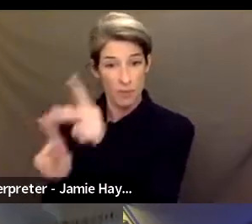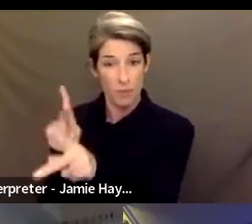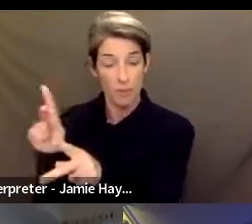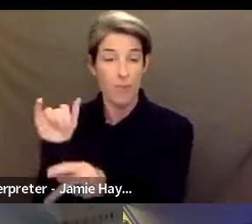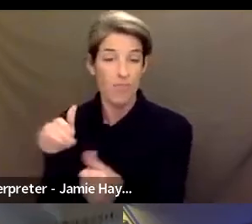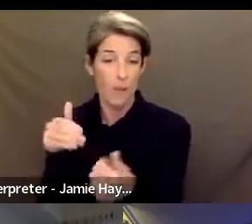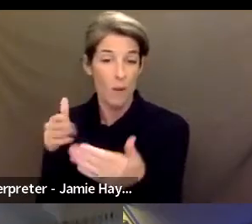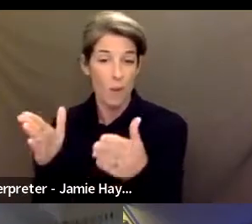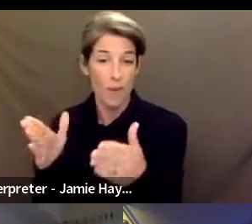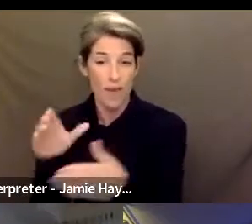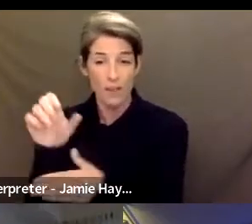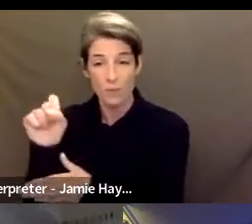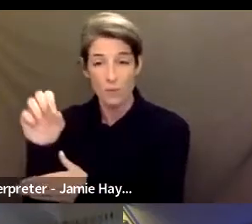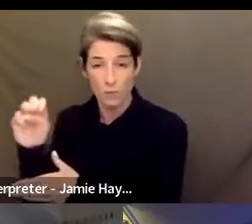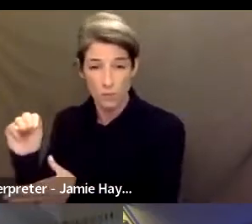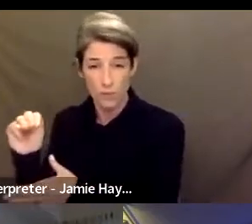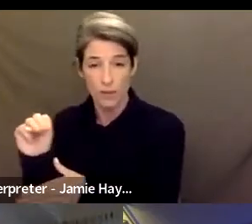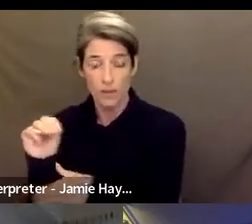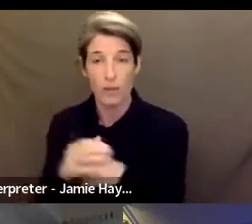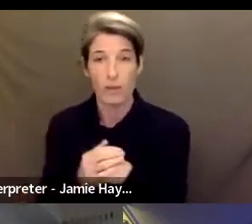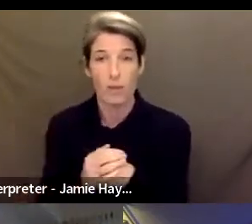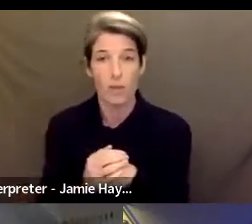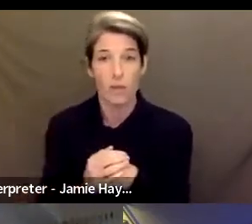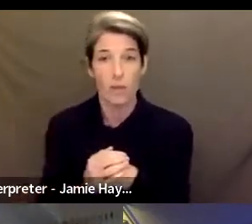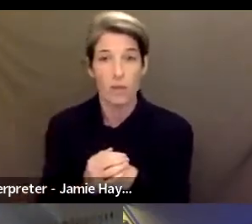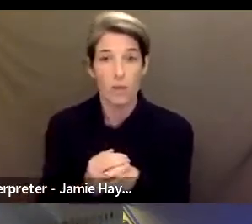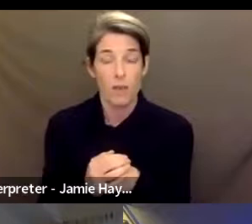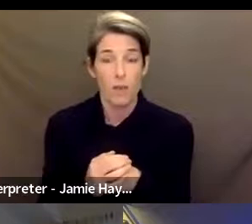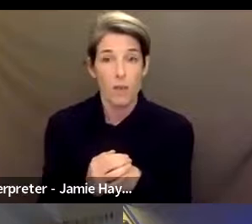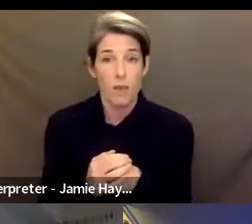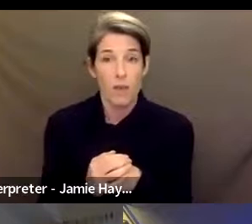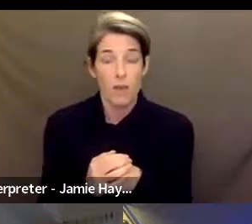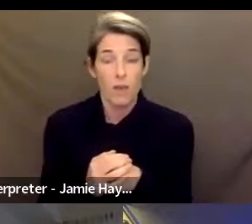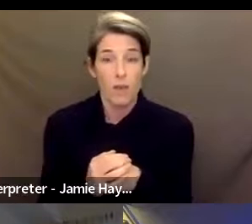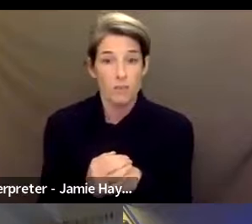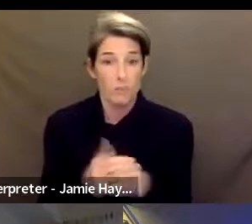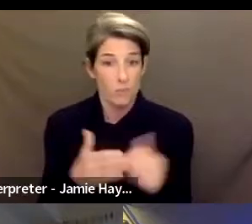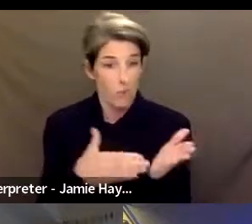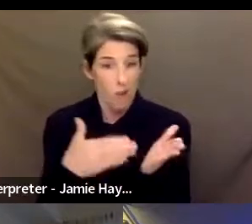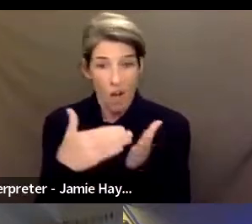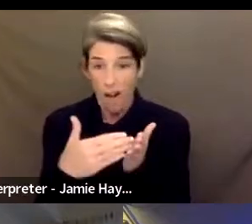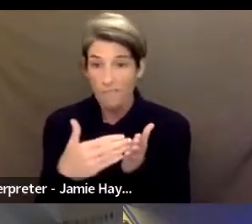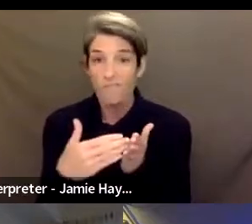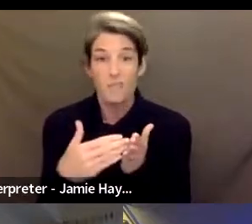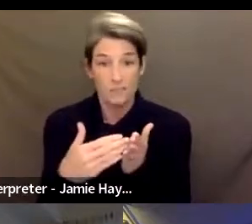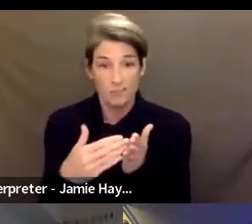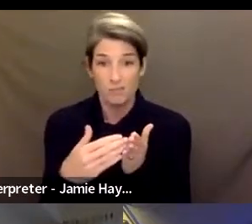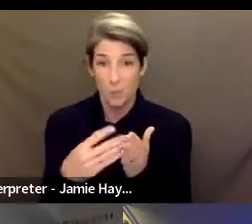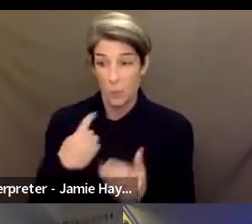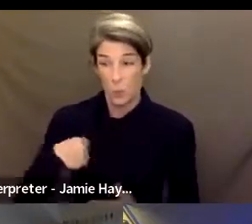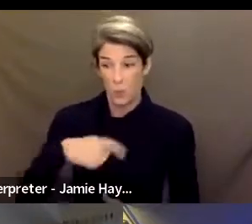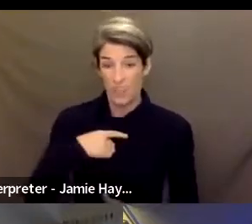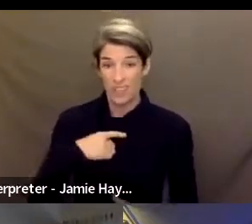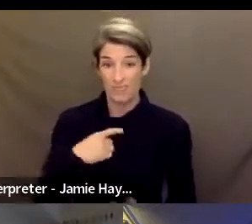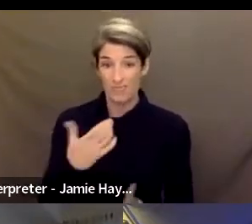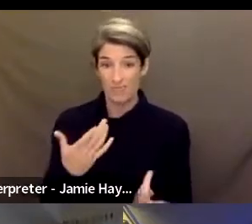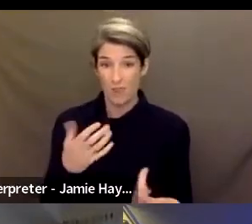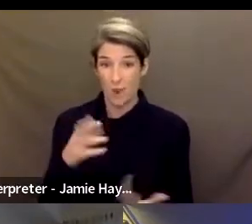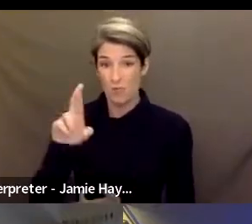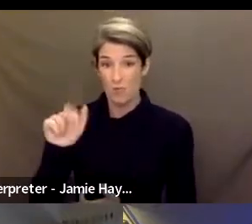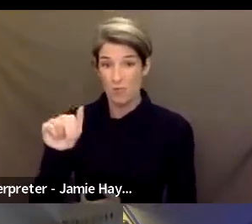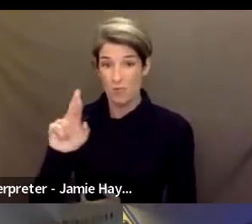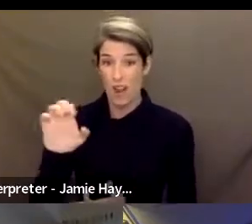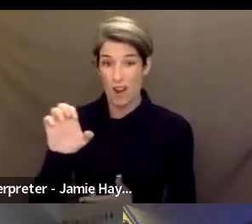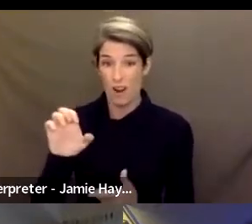one of the few offices where we put our breakdown on social media, like we actually put the link so people can click on